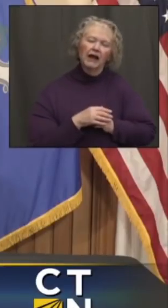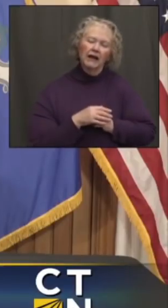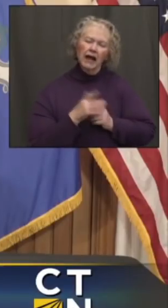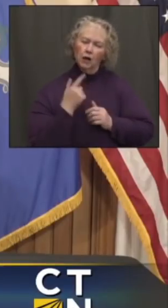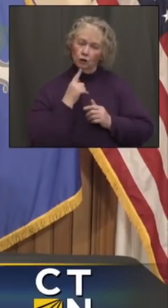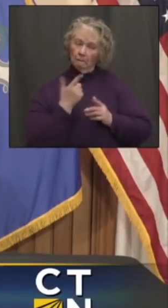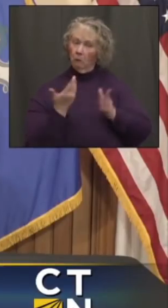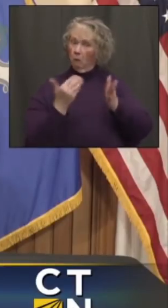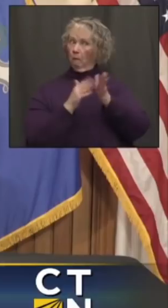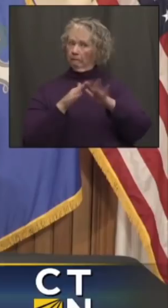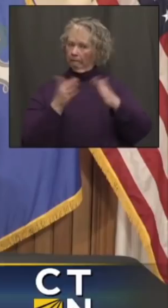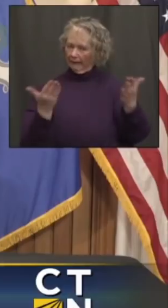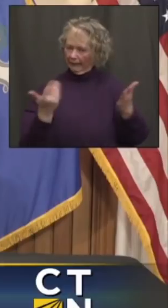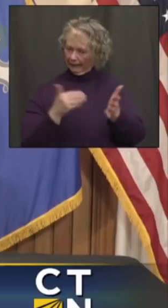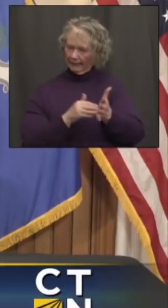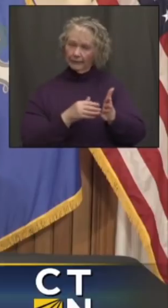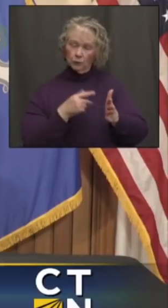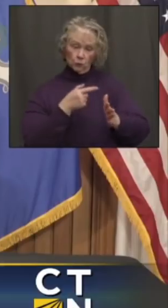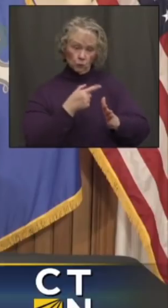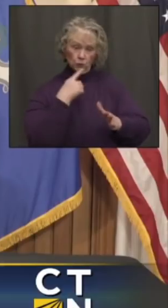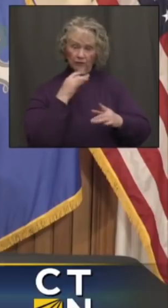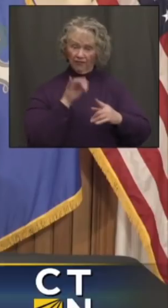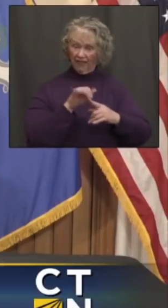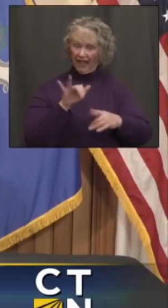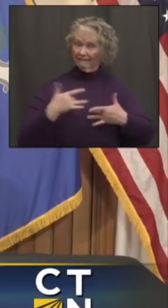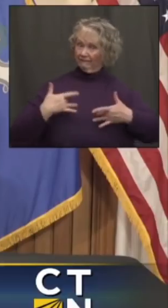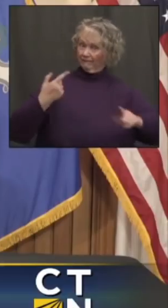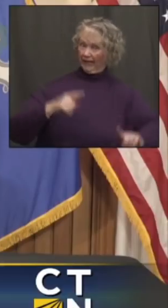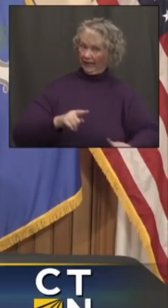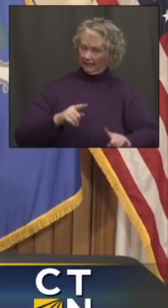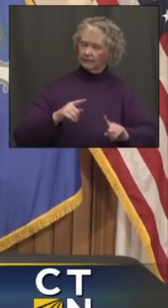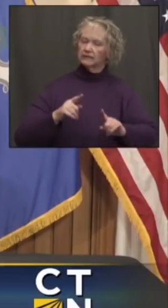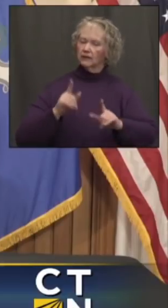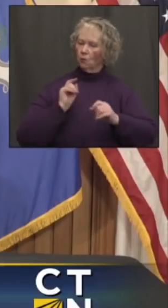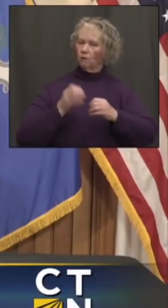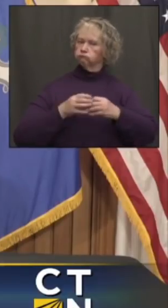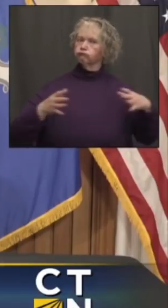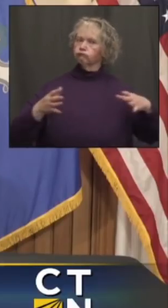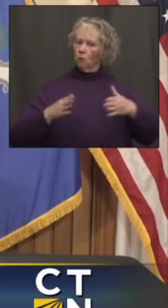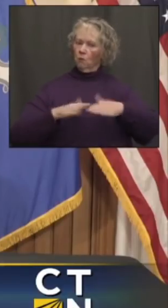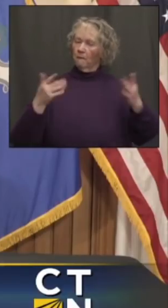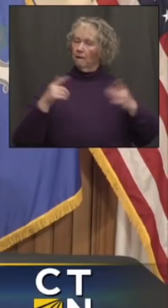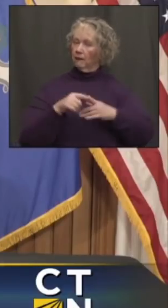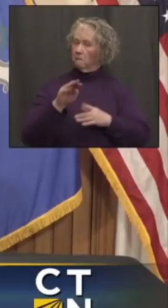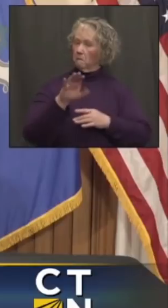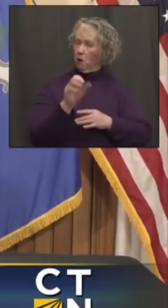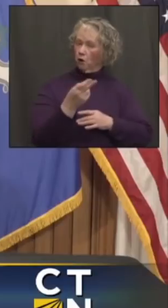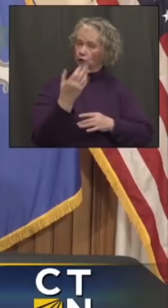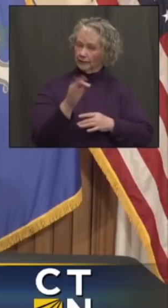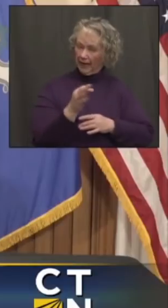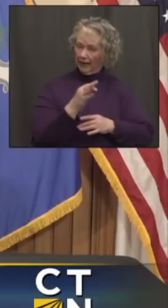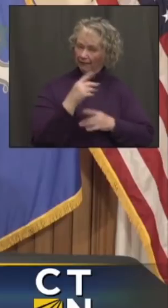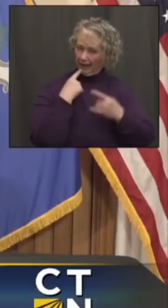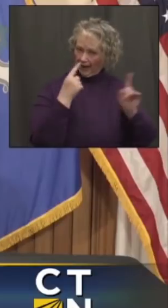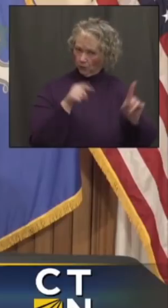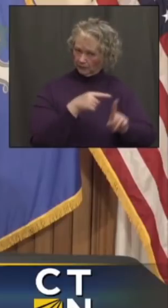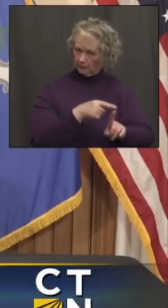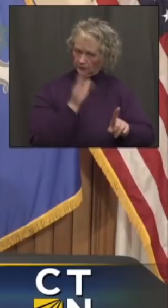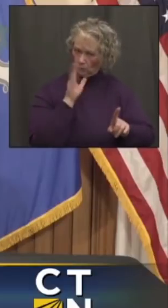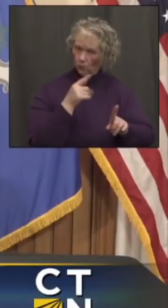Thanks. The Hartford Current. Hey, everybody. everybody. This is Emily Brindley from The Current.